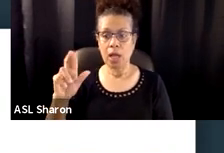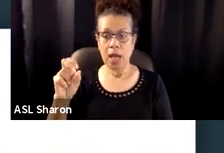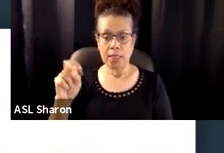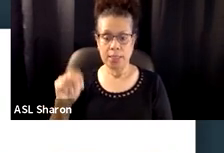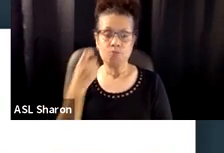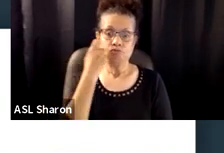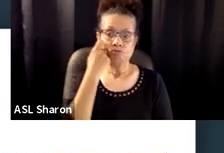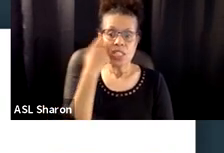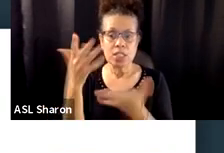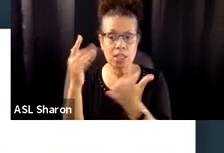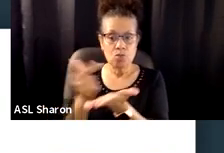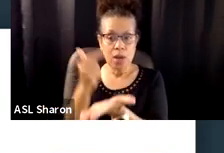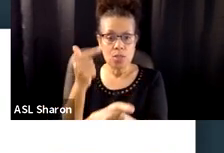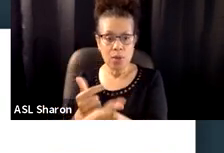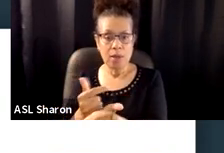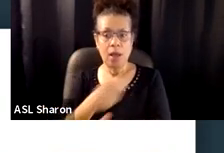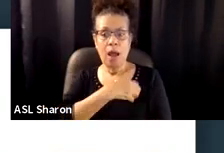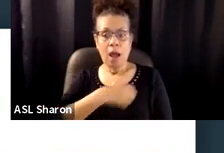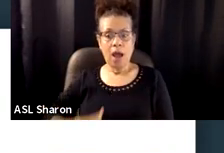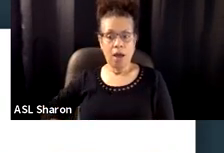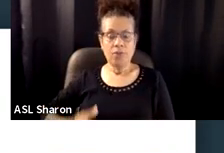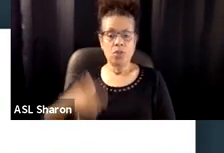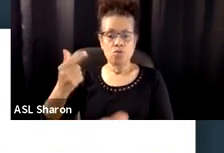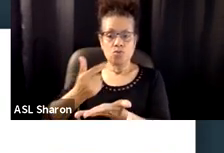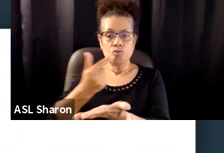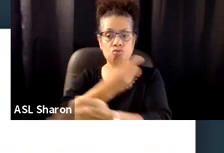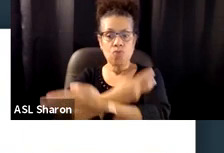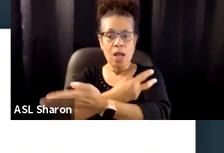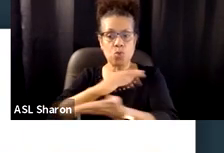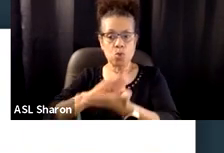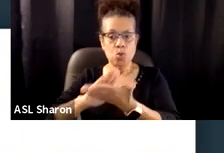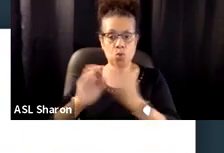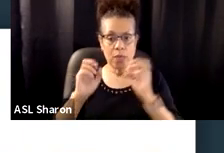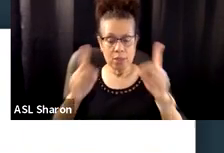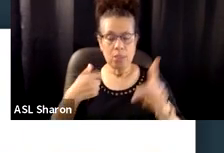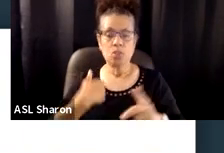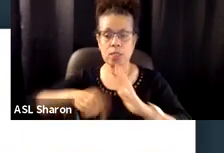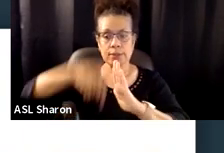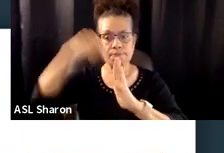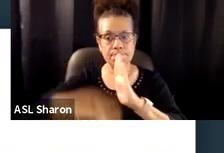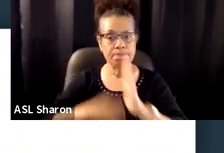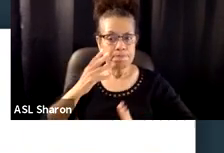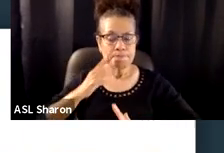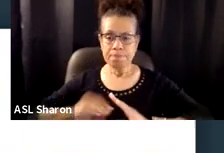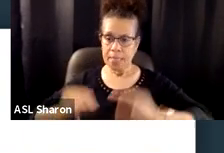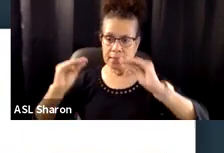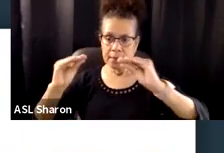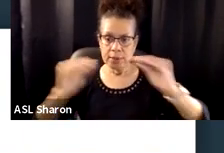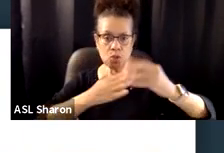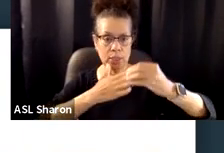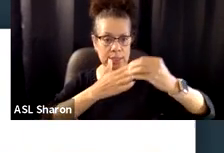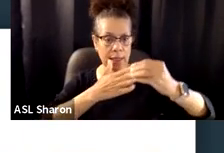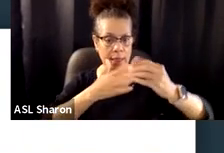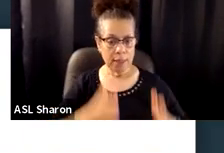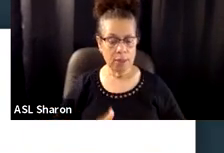graduate of the harvard graduate school of education she has deep experience as an instructional leader she's